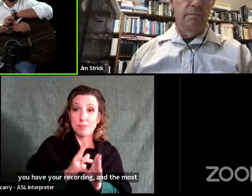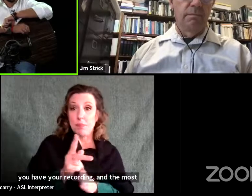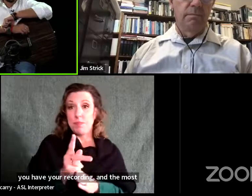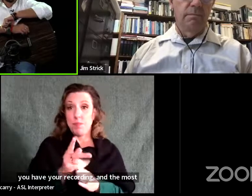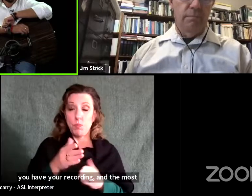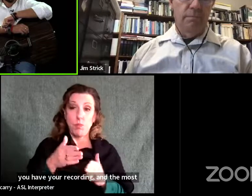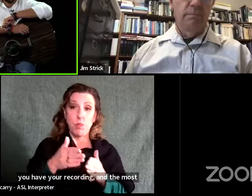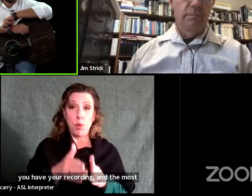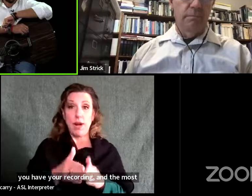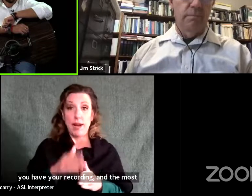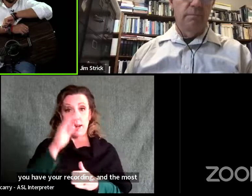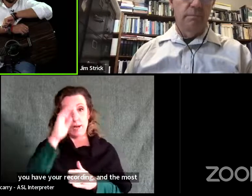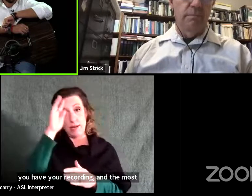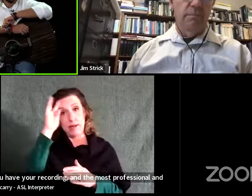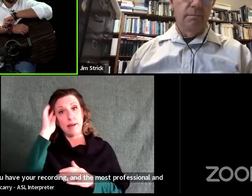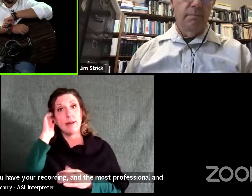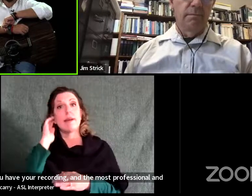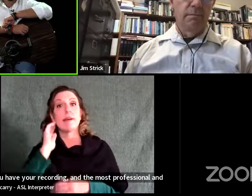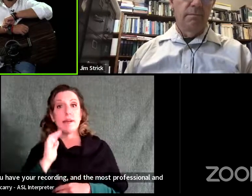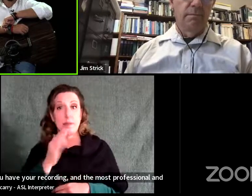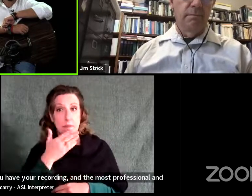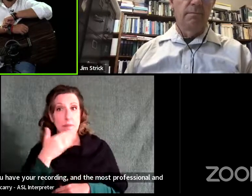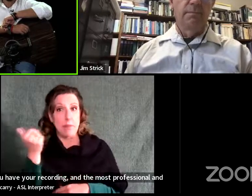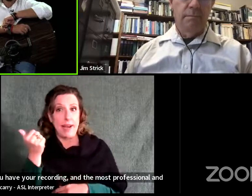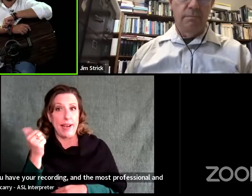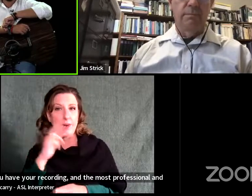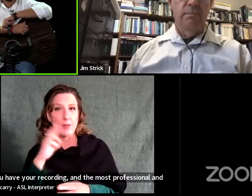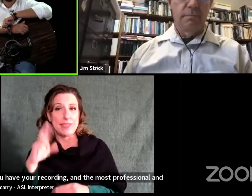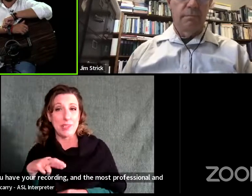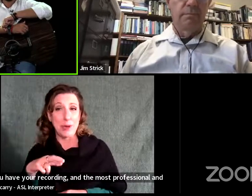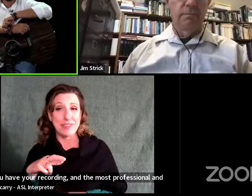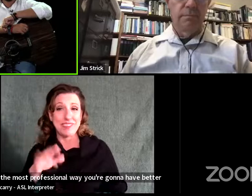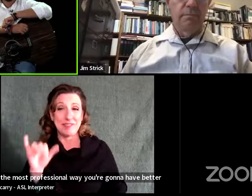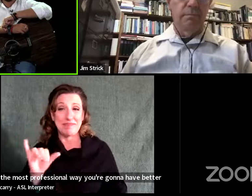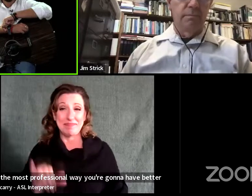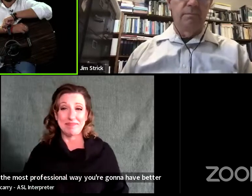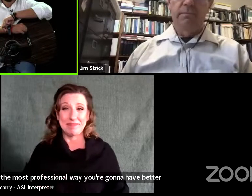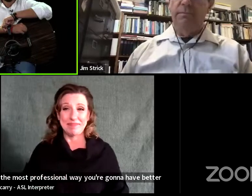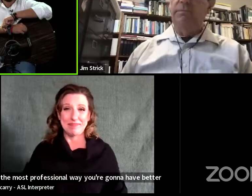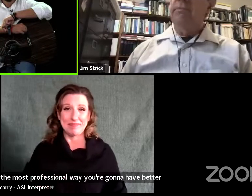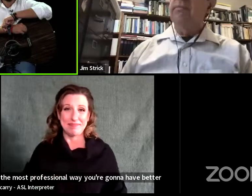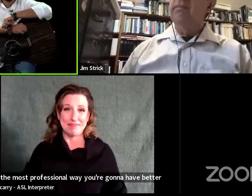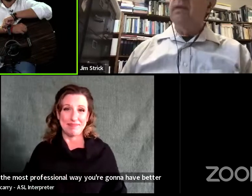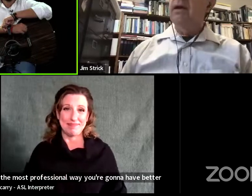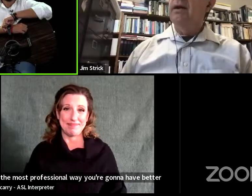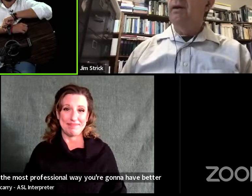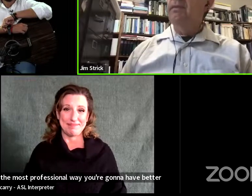the most professional way, you're gonna have better results for sure.